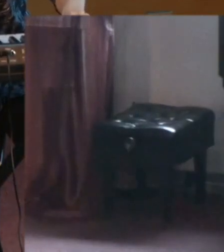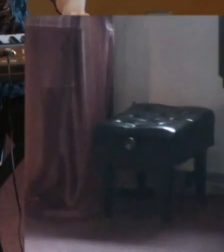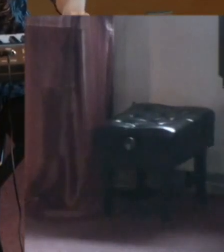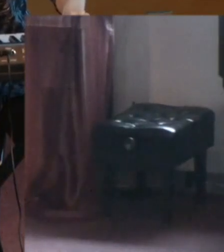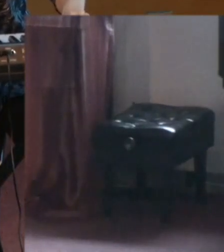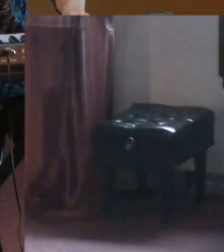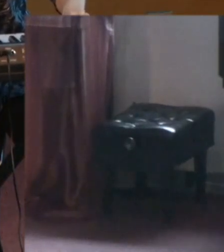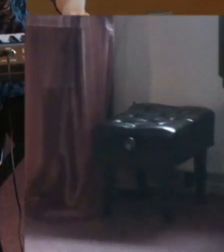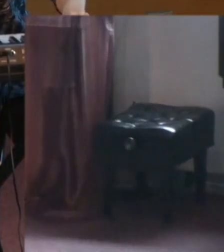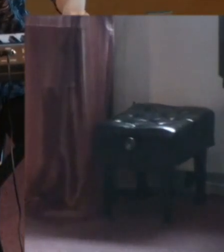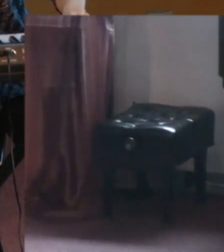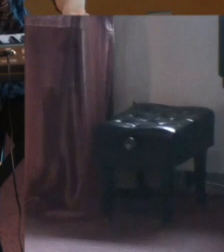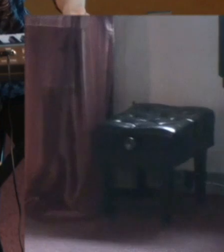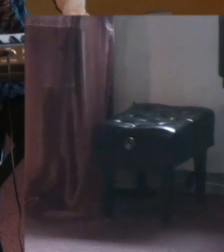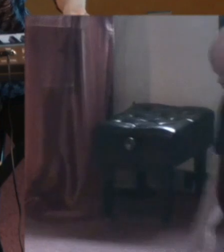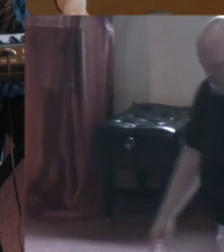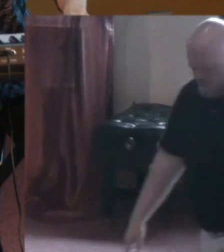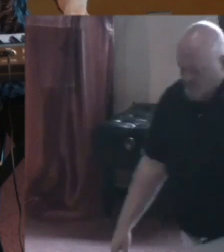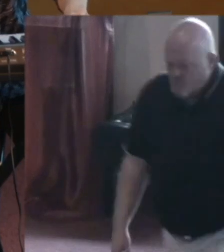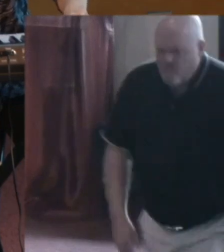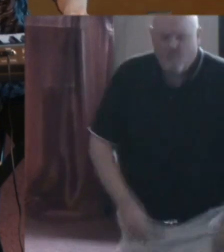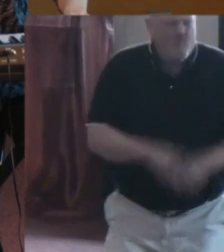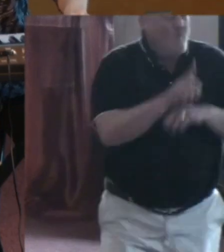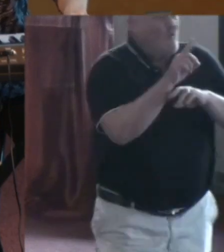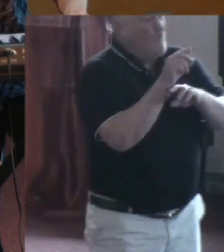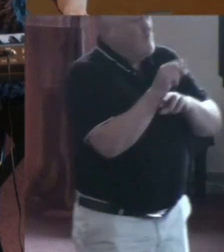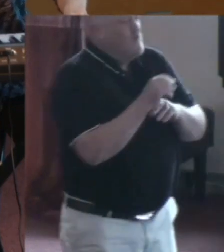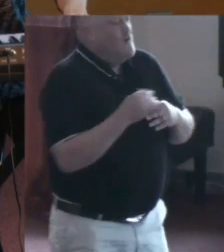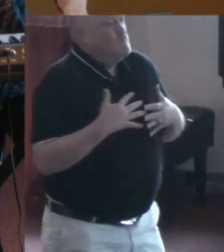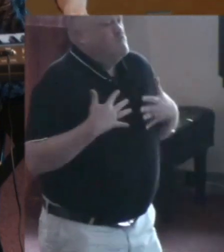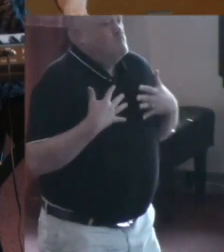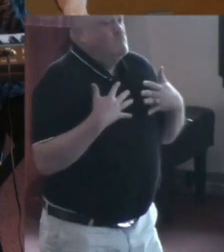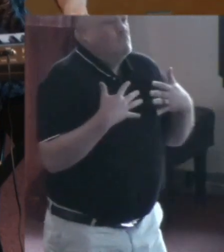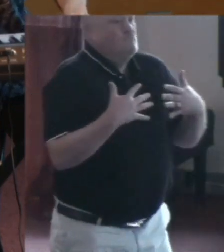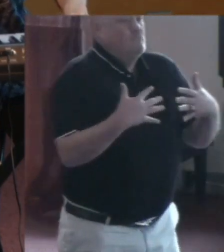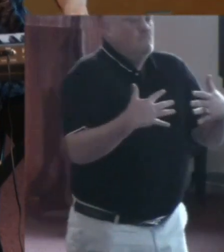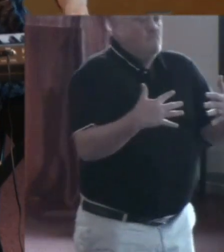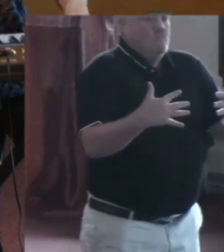just take a couple more deep breaths.